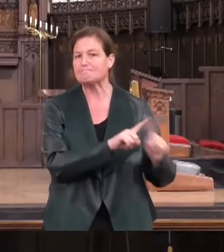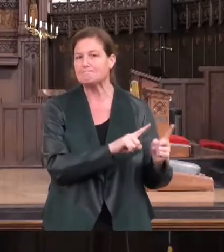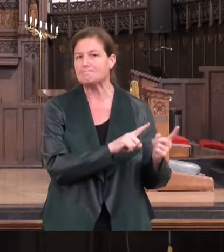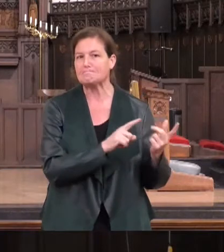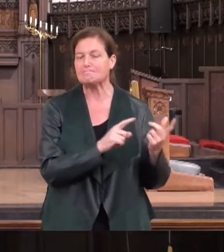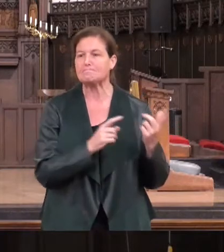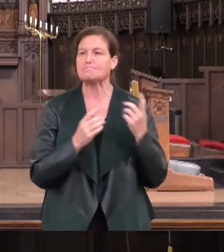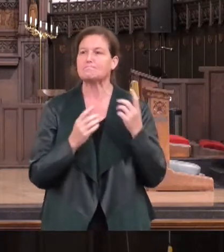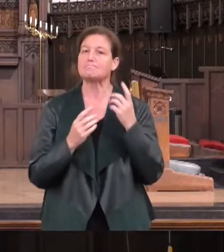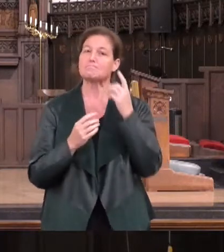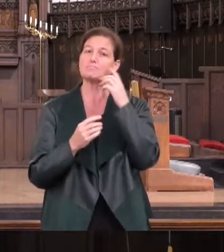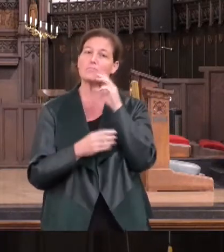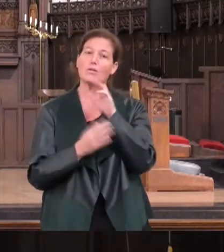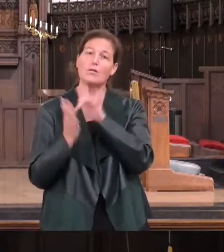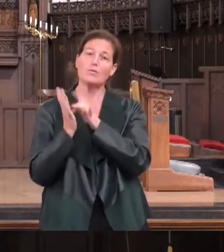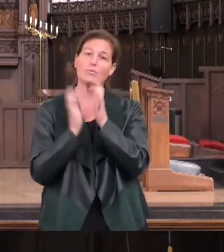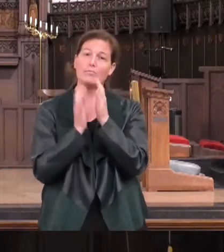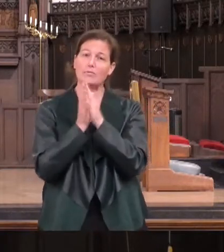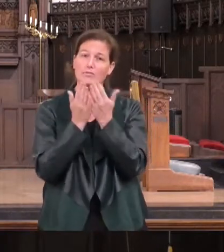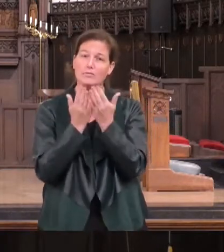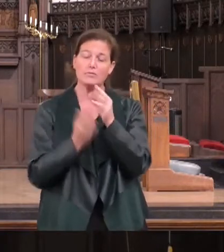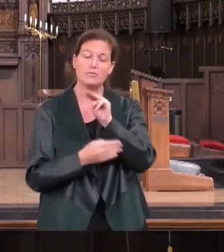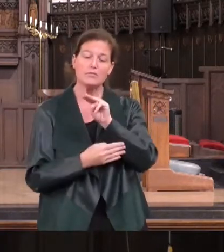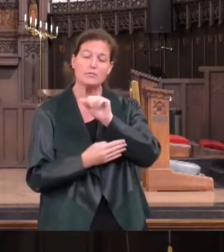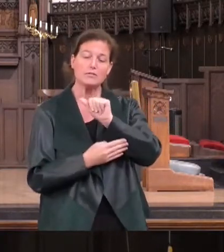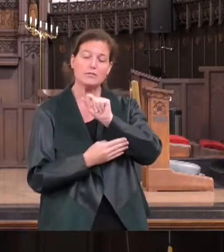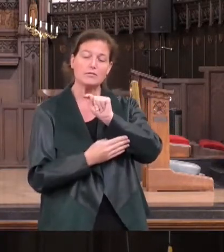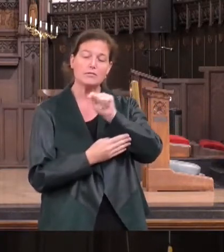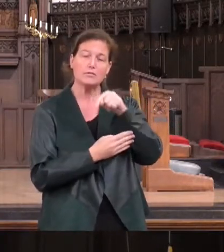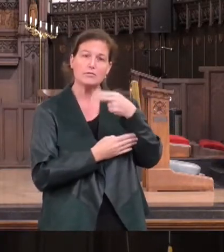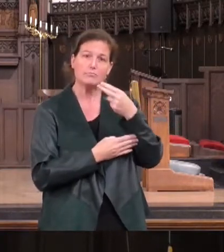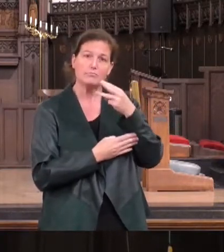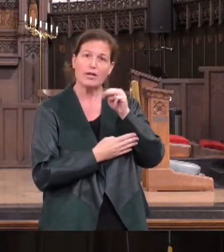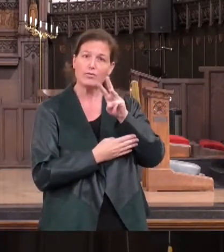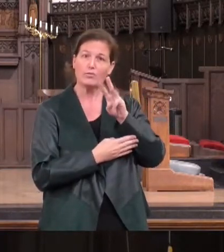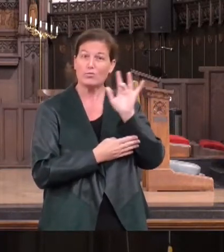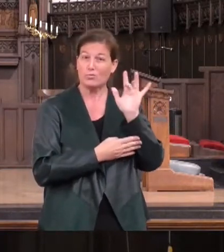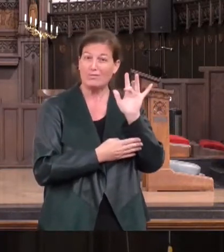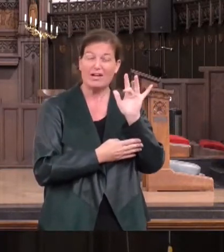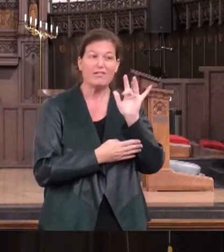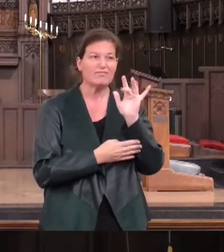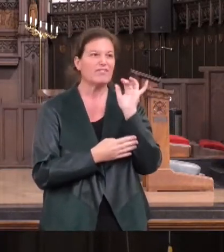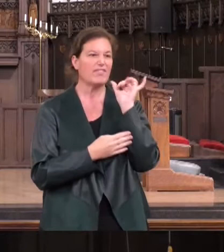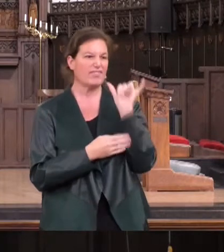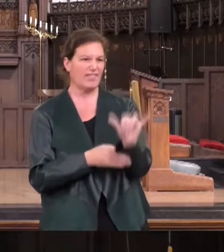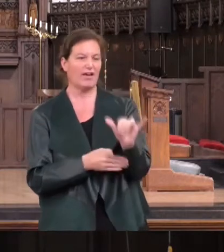Living out Matthew 25 is part of the revolution in Western Massachusetts.